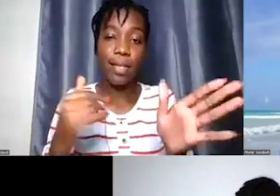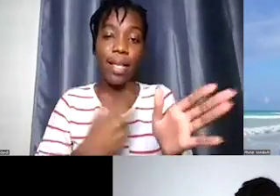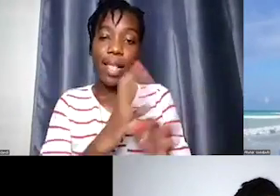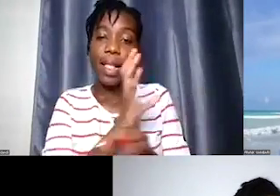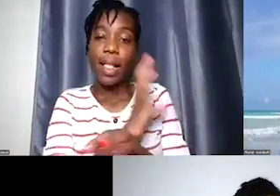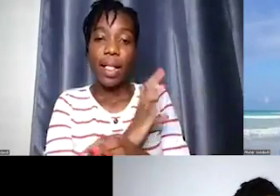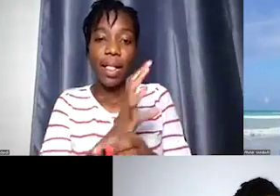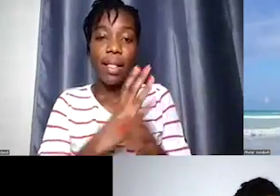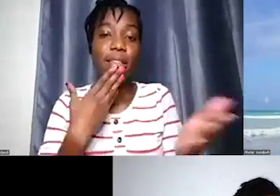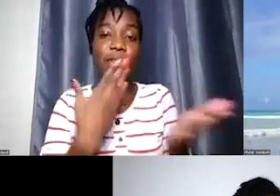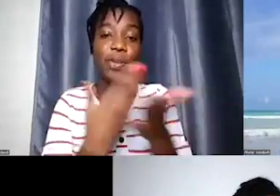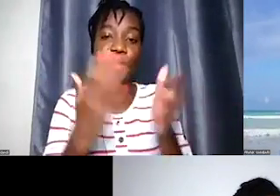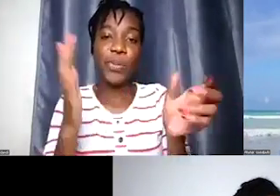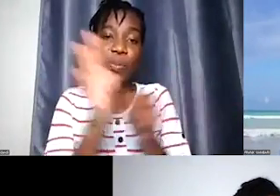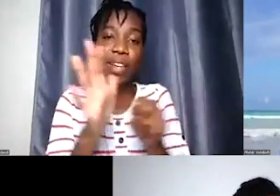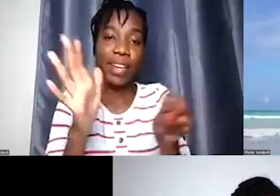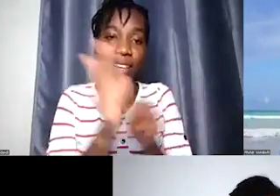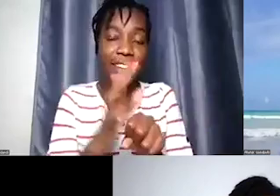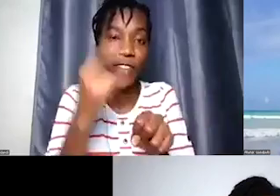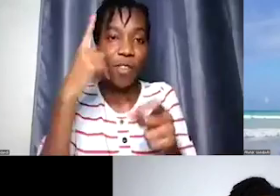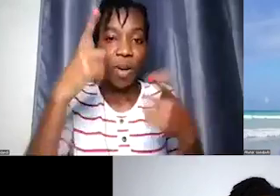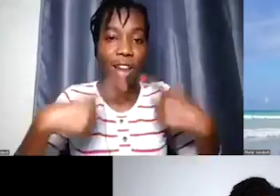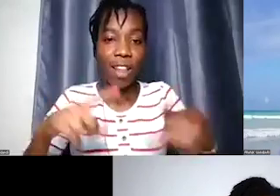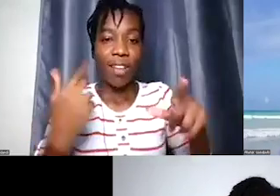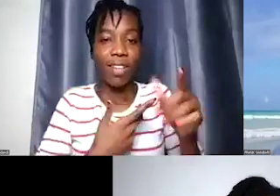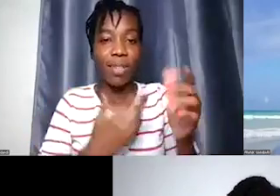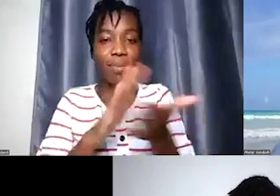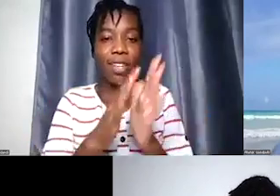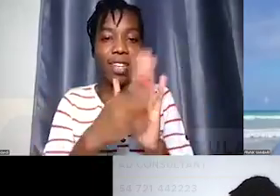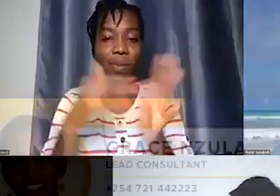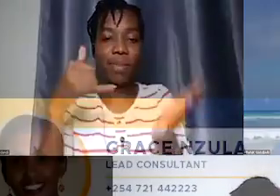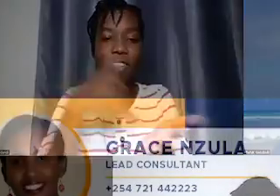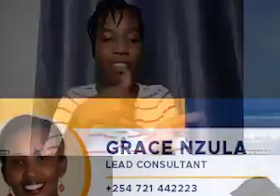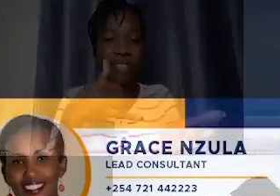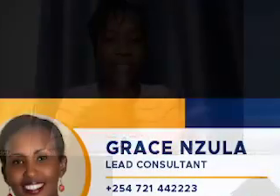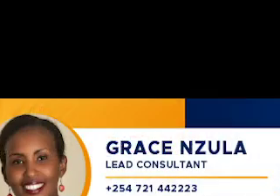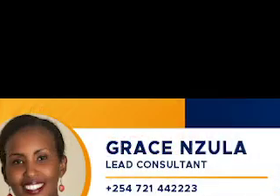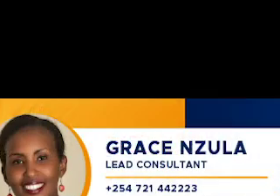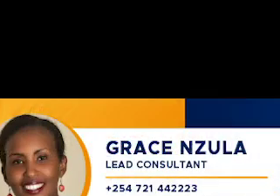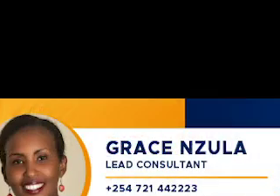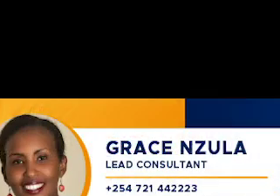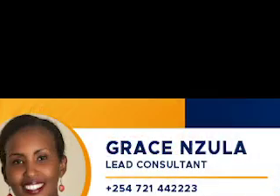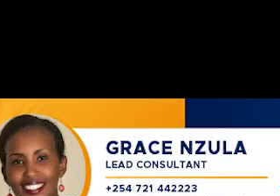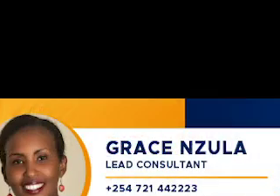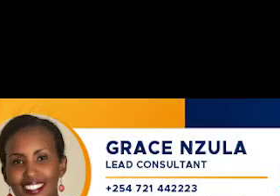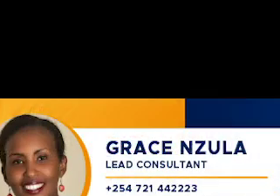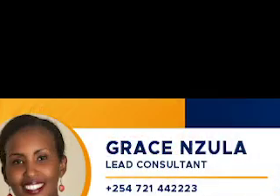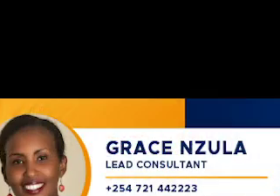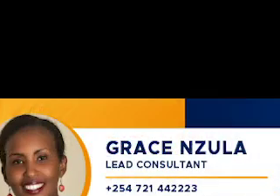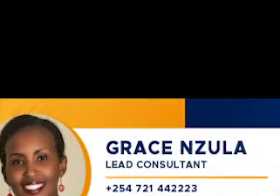you so much for allowing us to be inclusive. Asante sana.